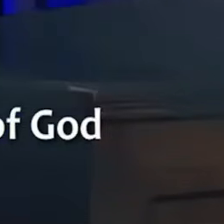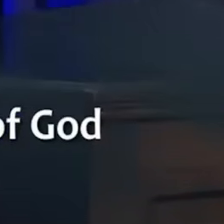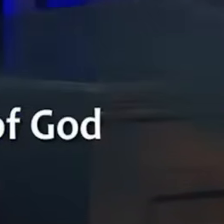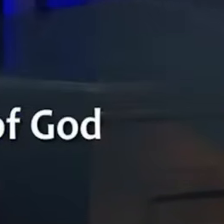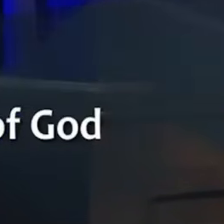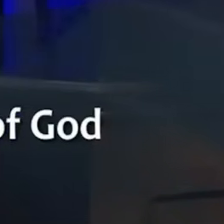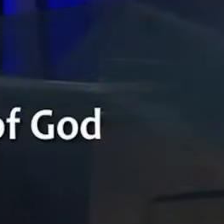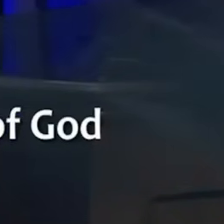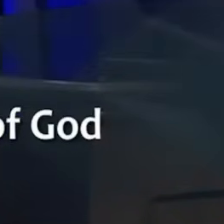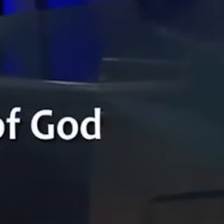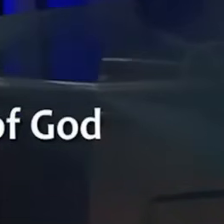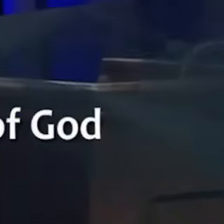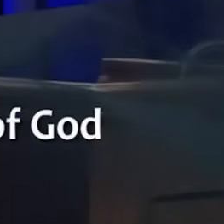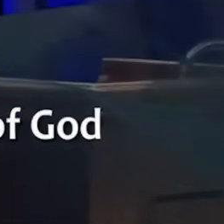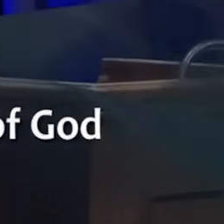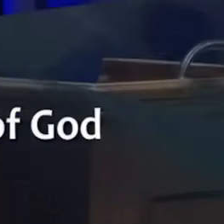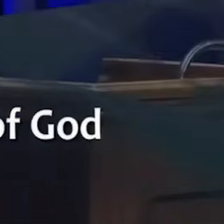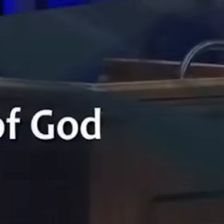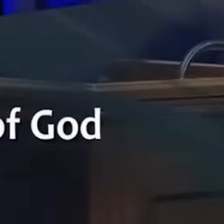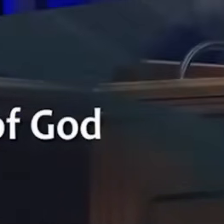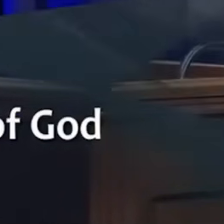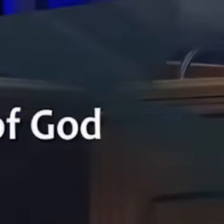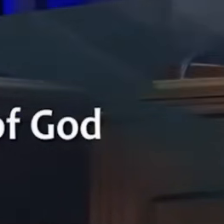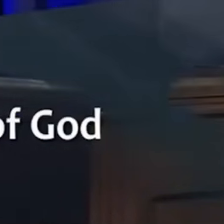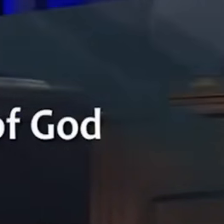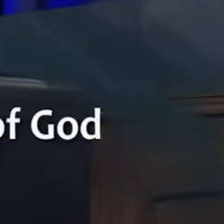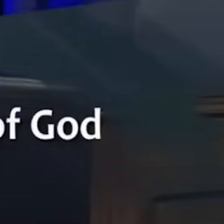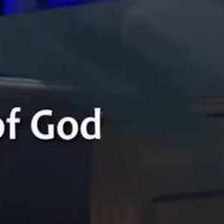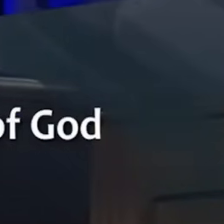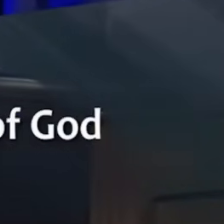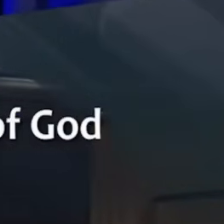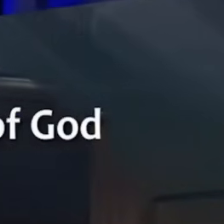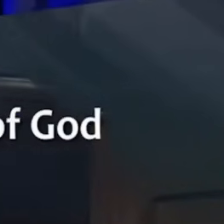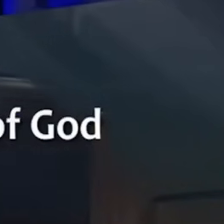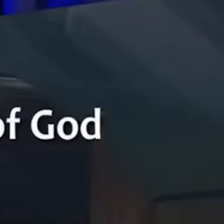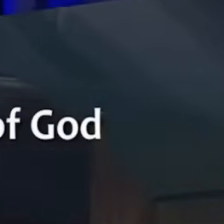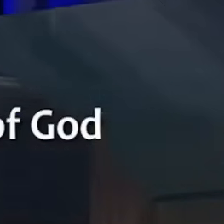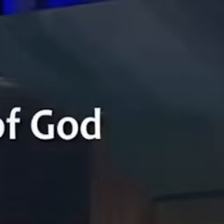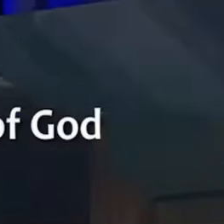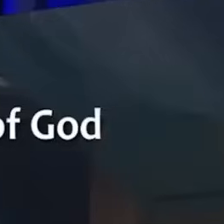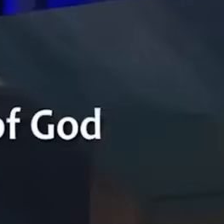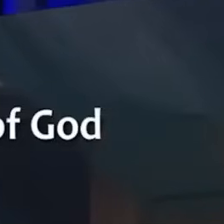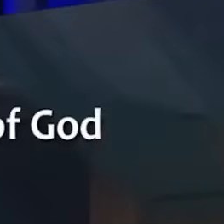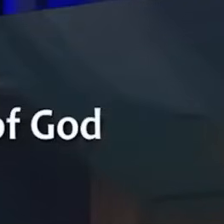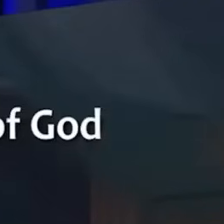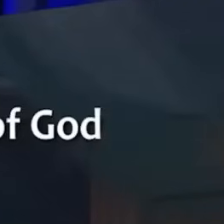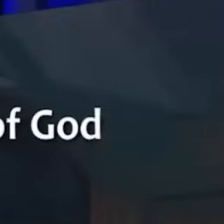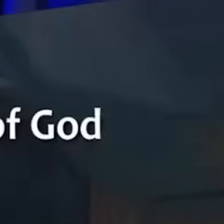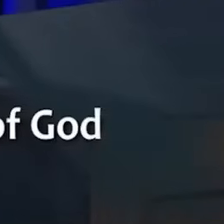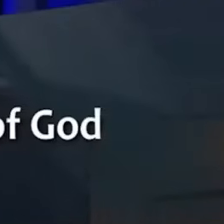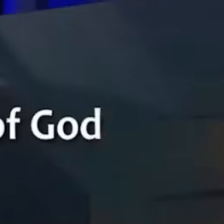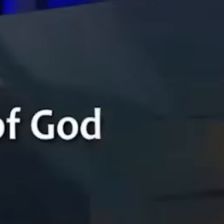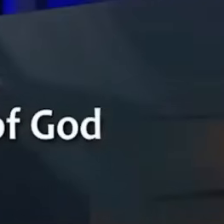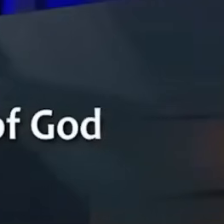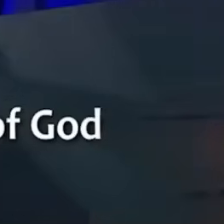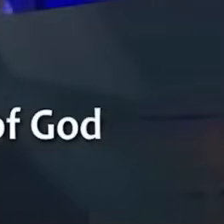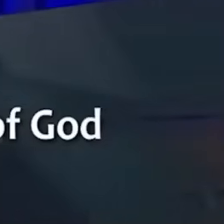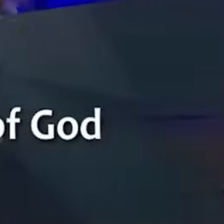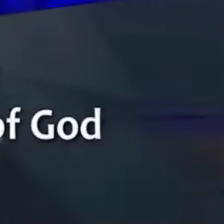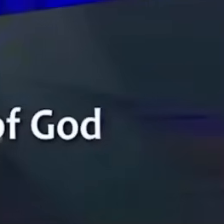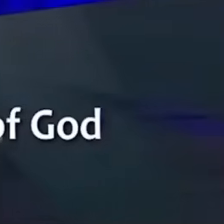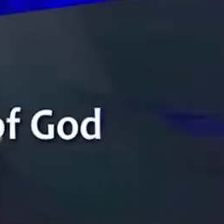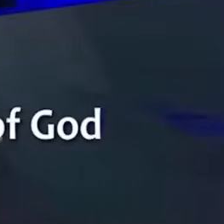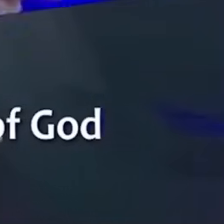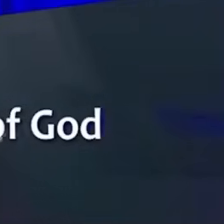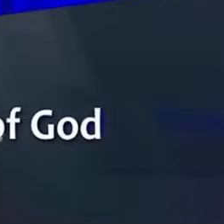acquainted with what you're going through. I am completely in commiseration with everything that's going on in